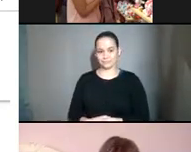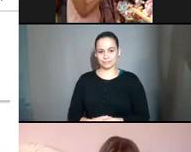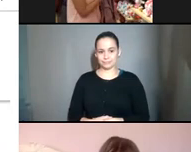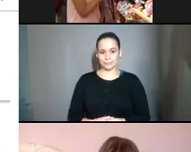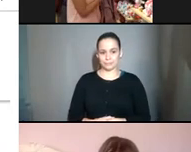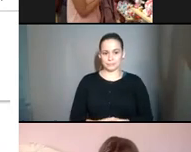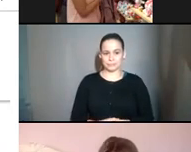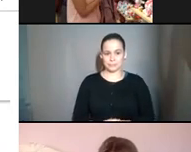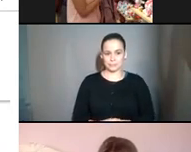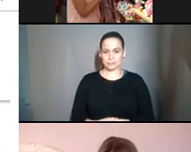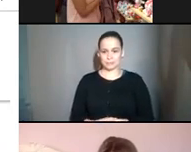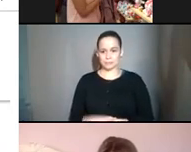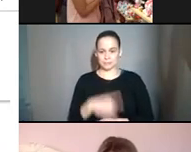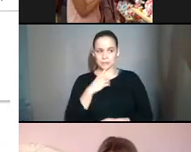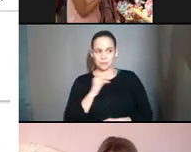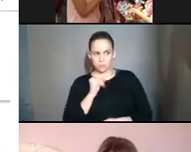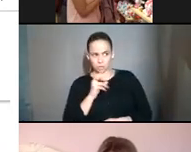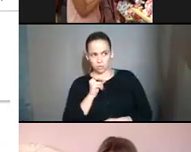Okay, well,